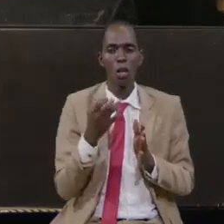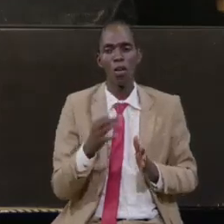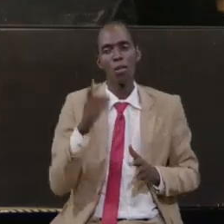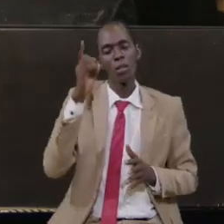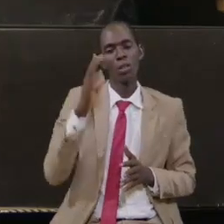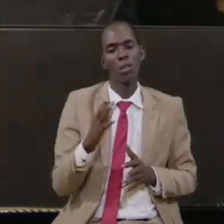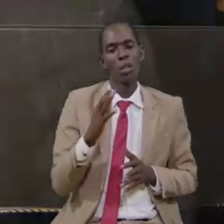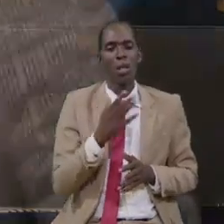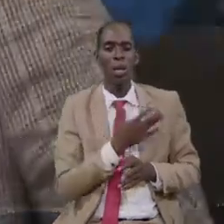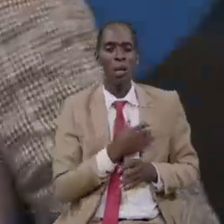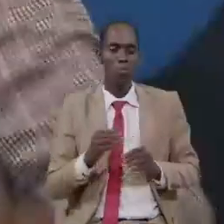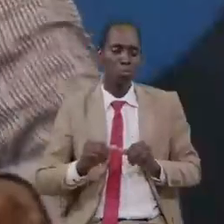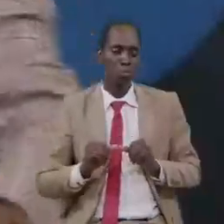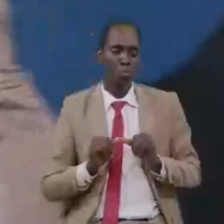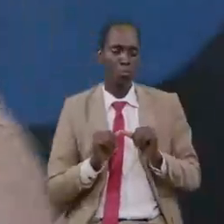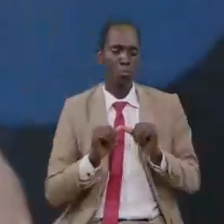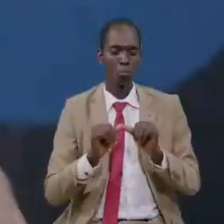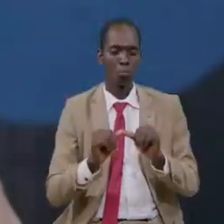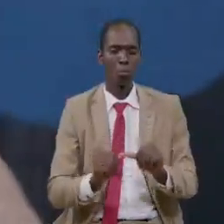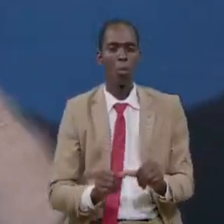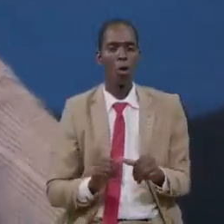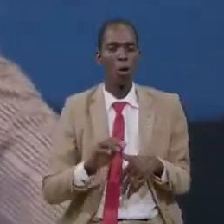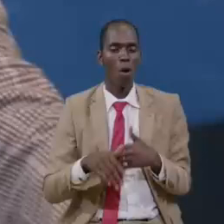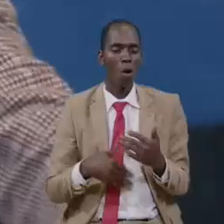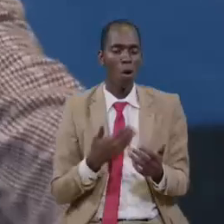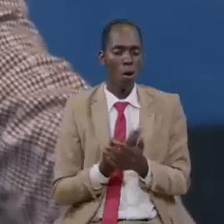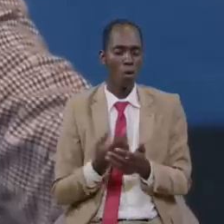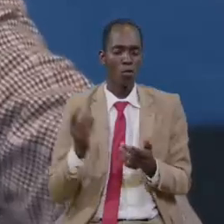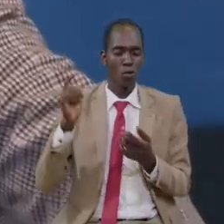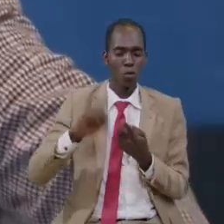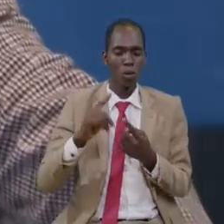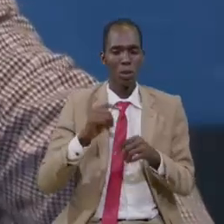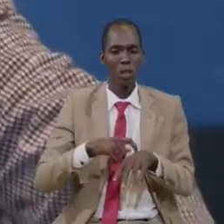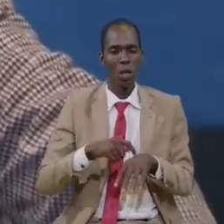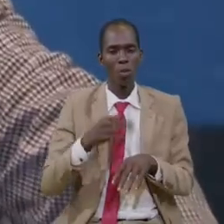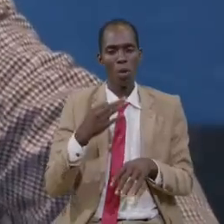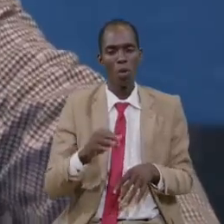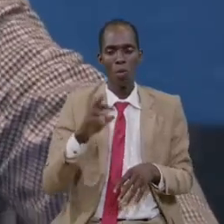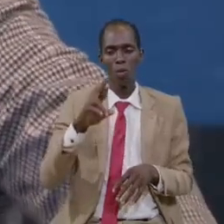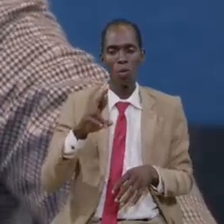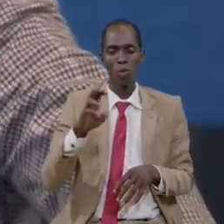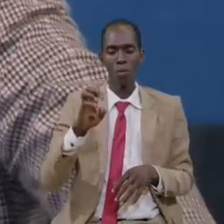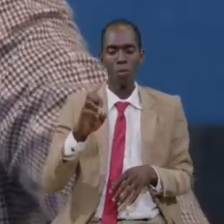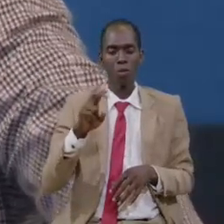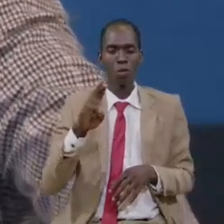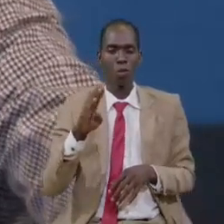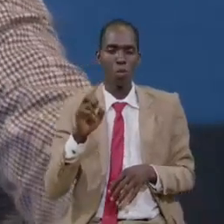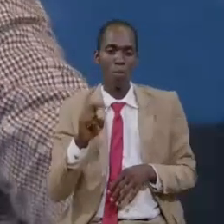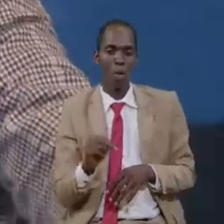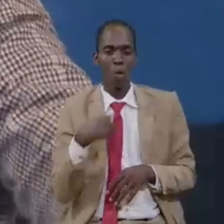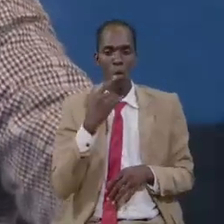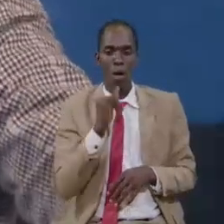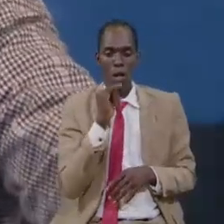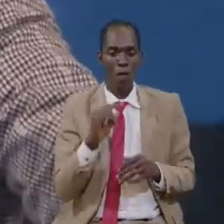on all through Reuben, the firstborn, coming out of my